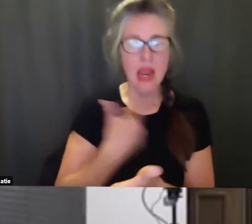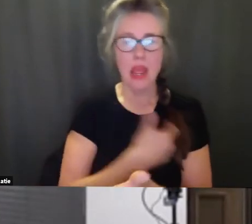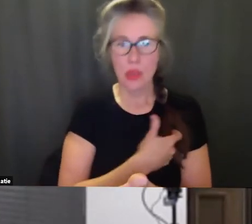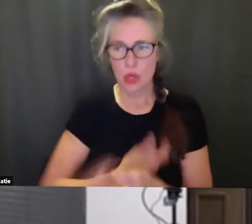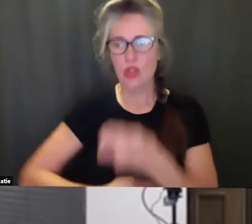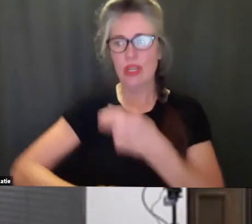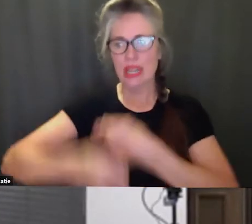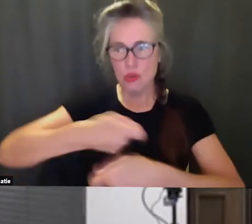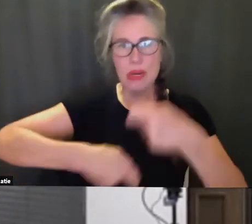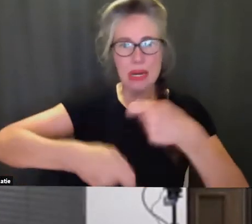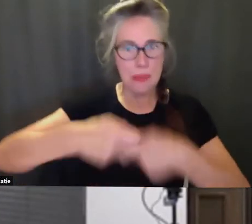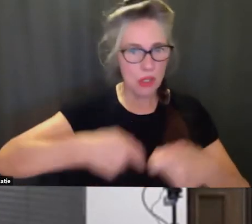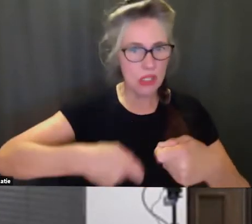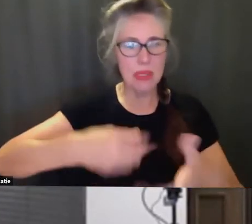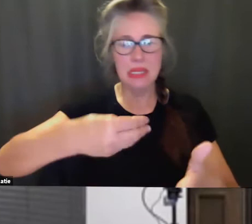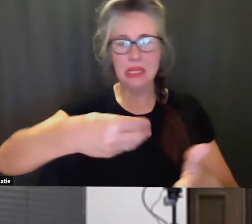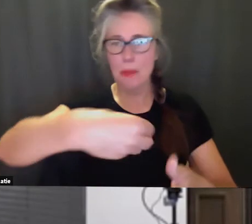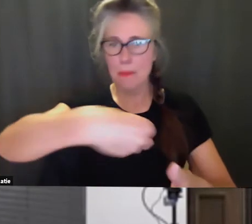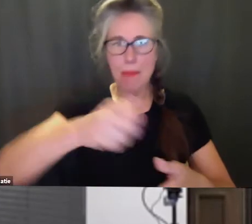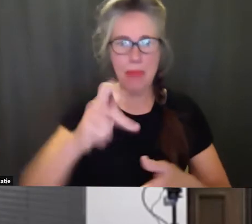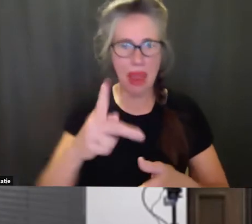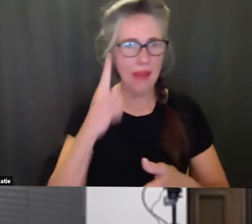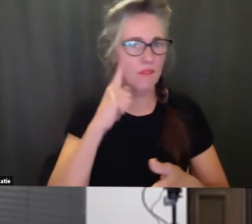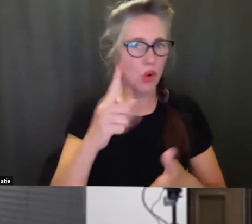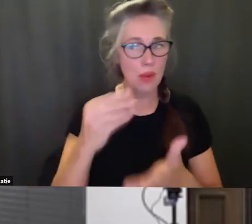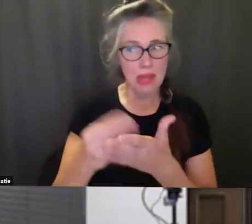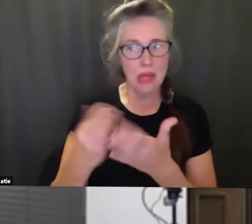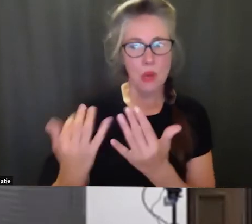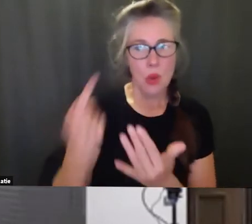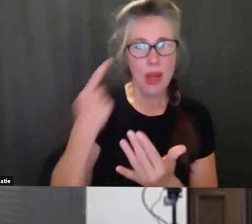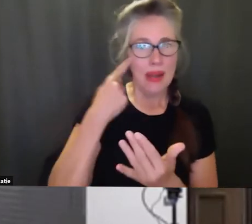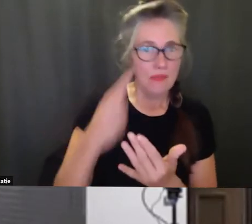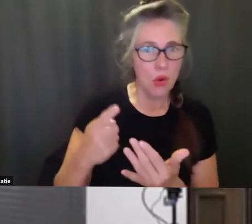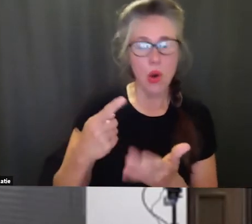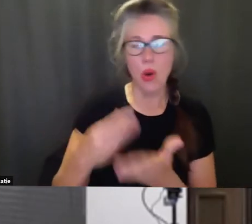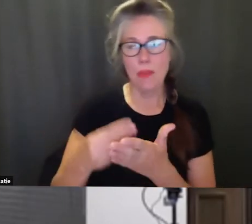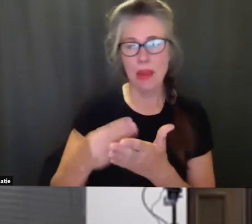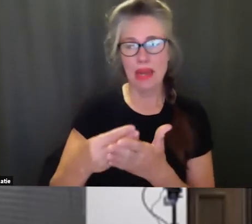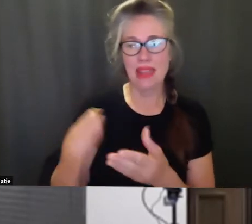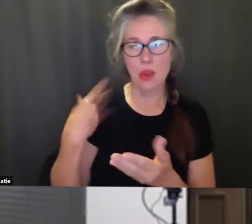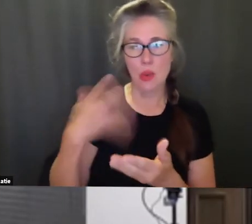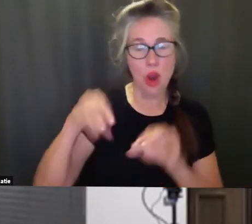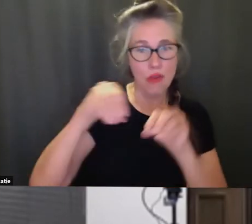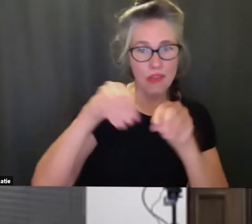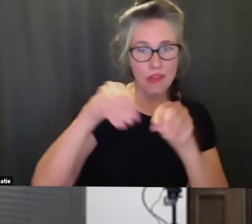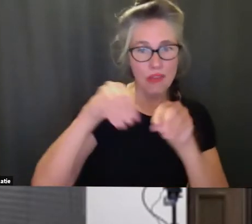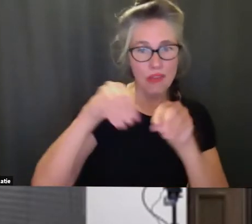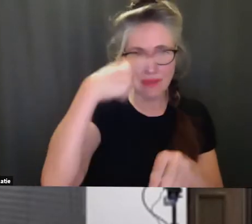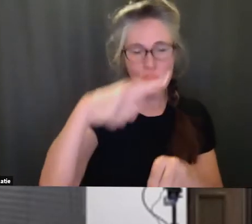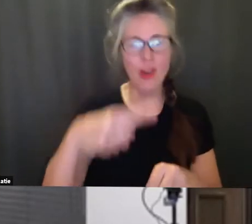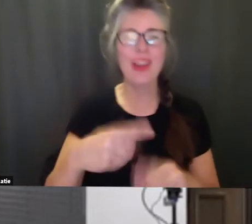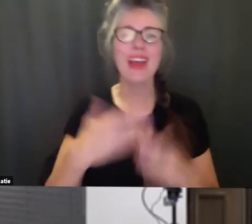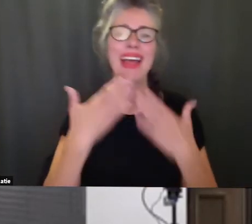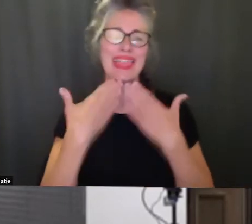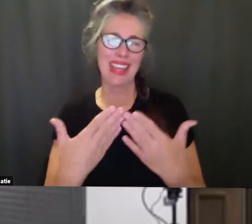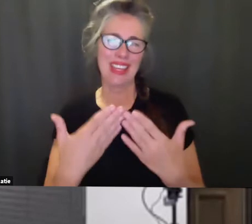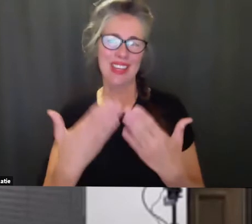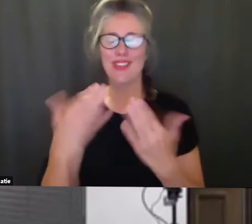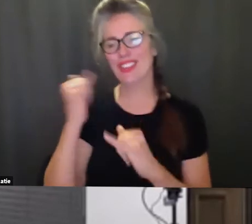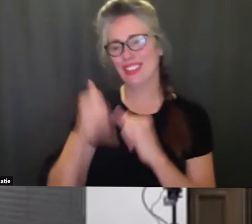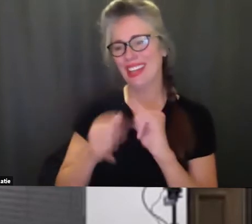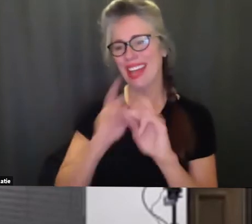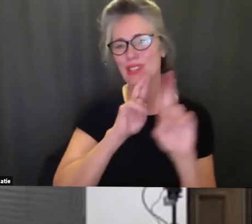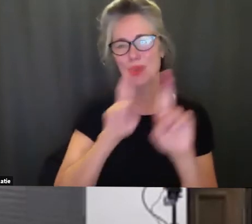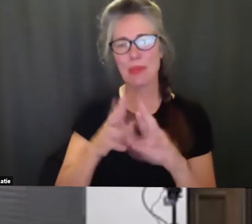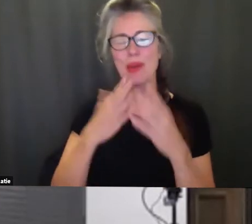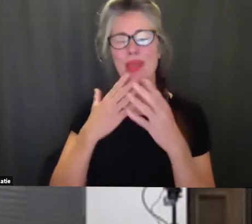waiting for or we haven't put in for. Thank you. Thank you for this report, and it's your last report, but thank you so much.